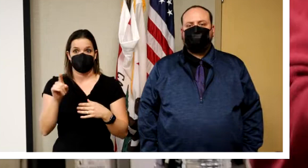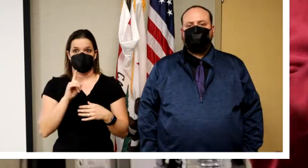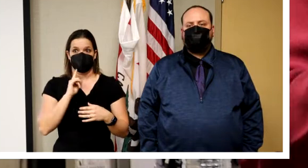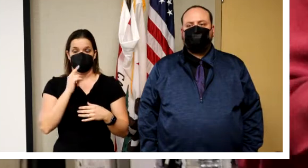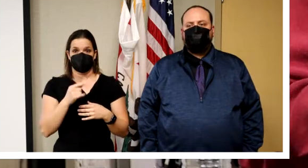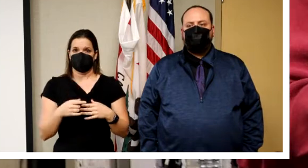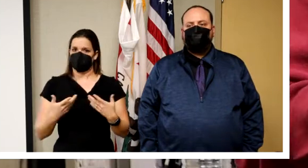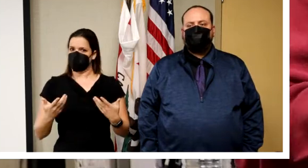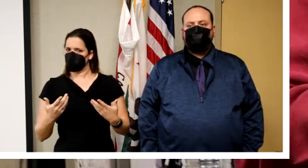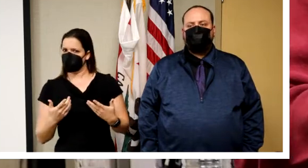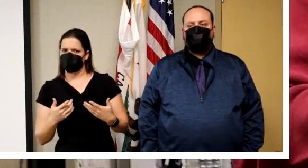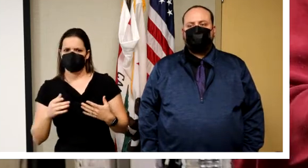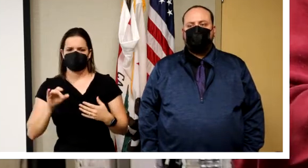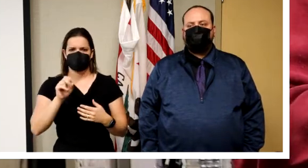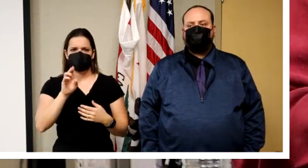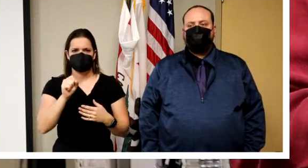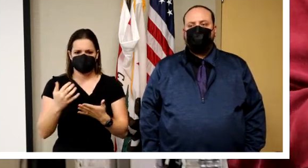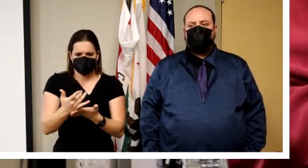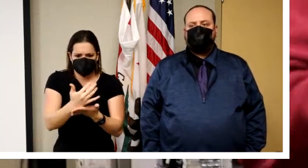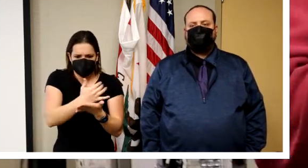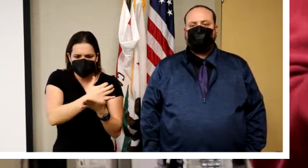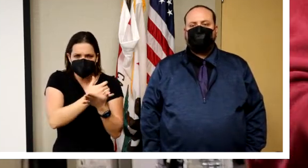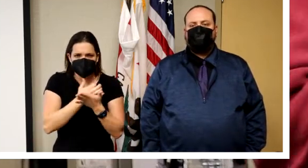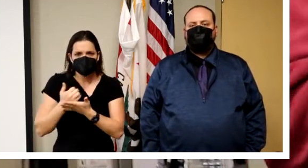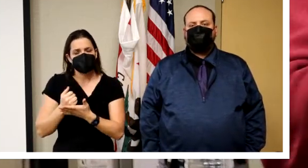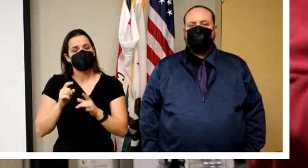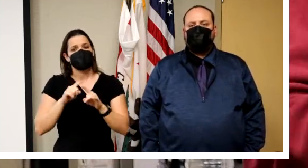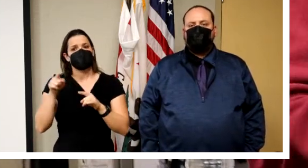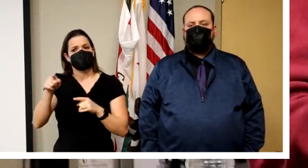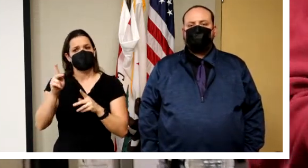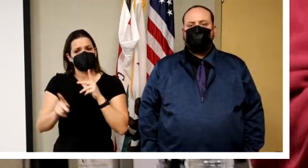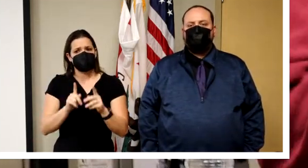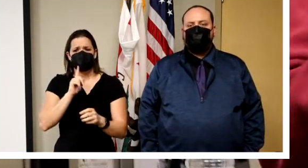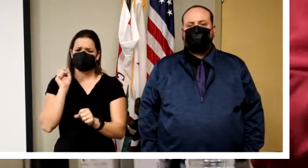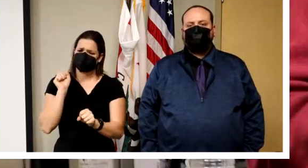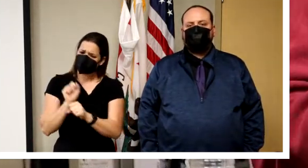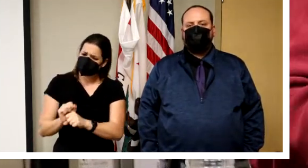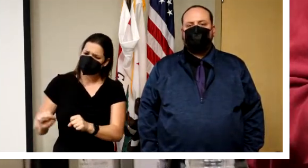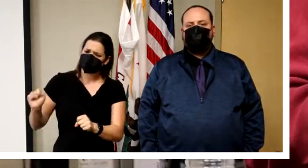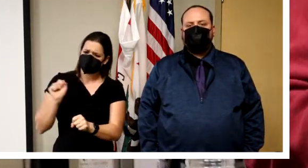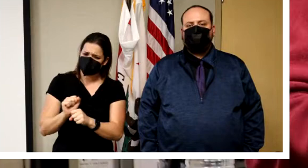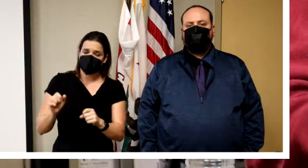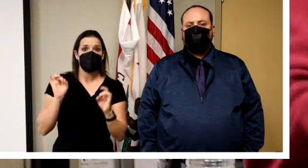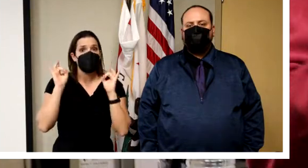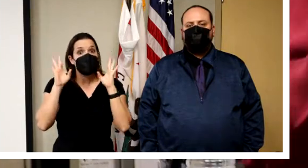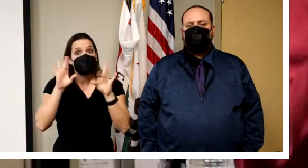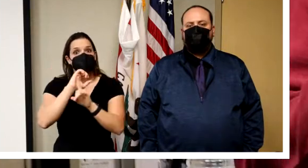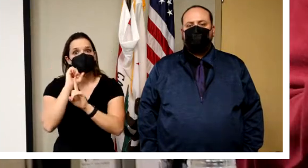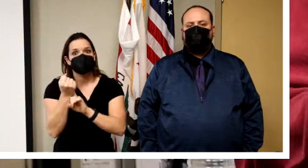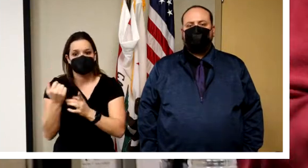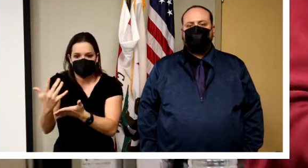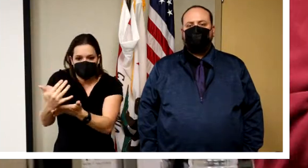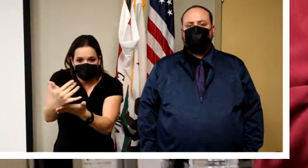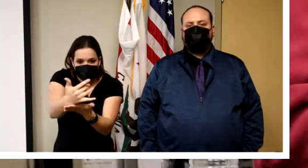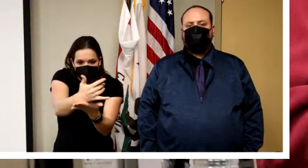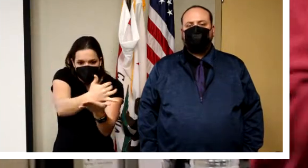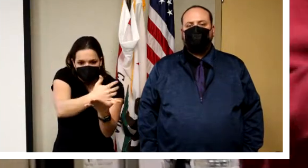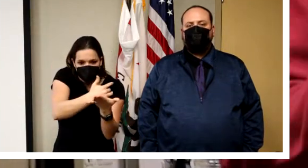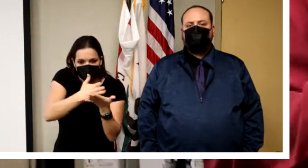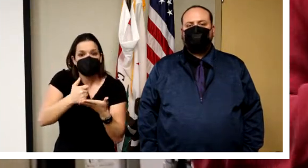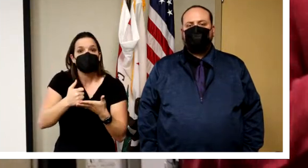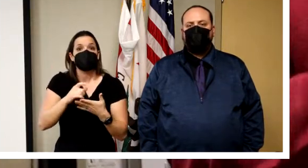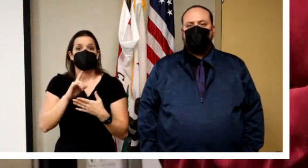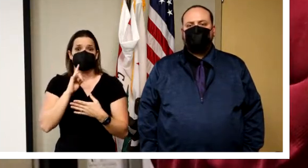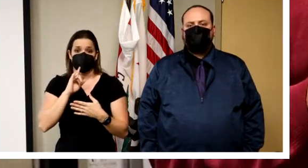Census Bureau overall as they've been collecting this data, but those people worked really hard under some pretty terrible circumstances to gather this data, and